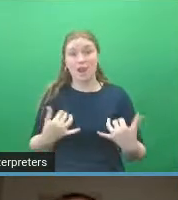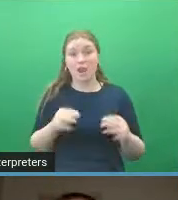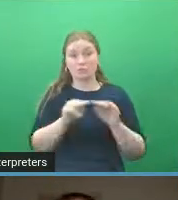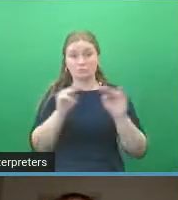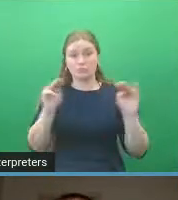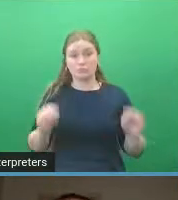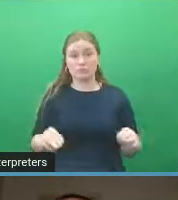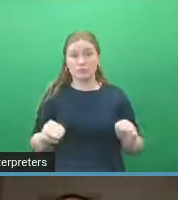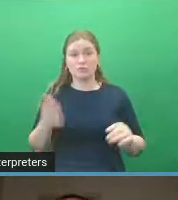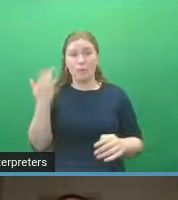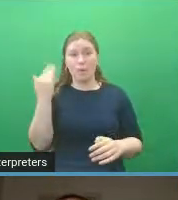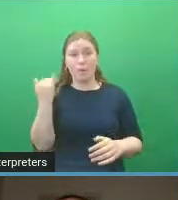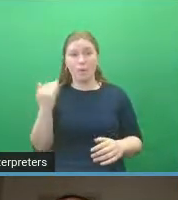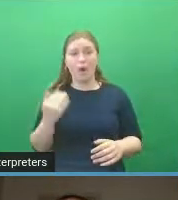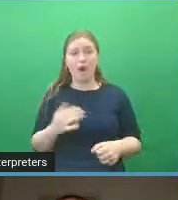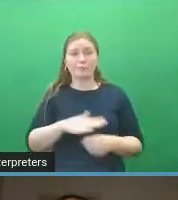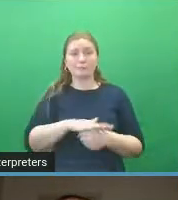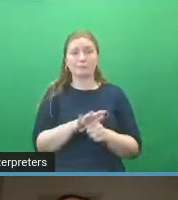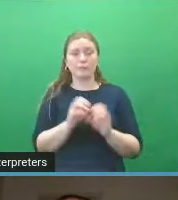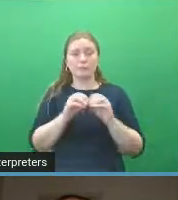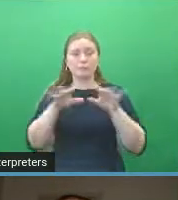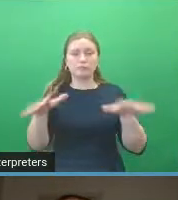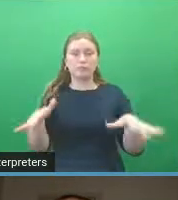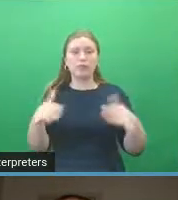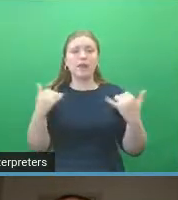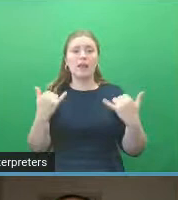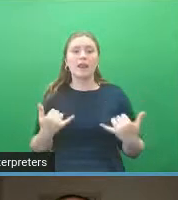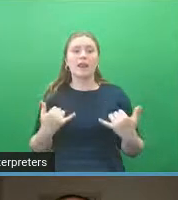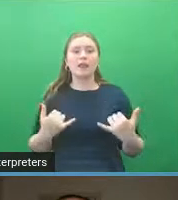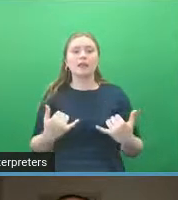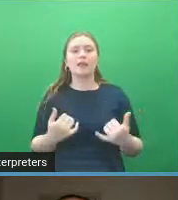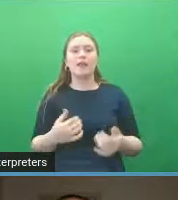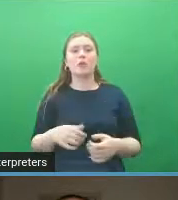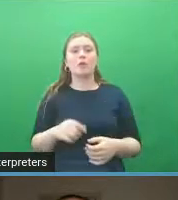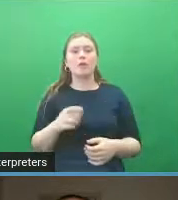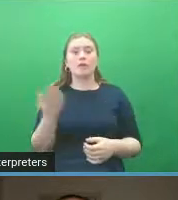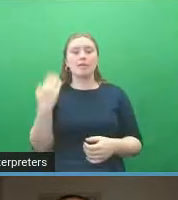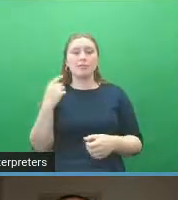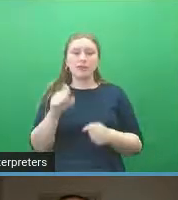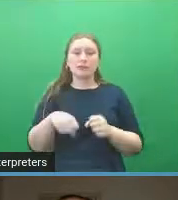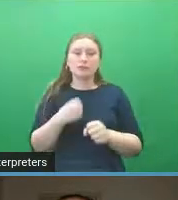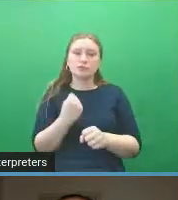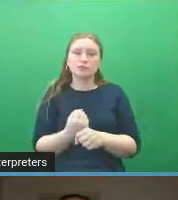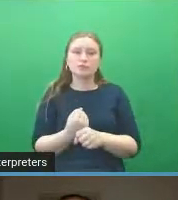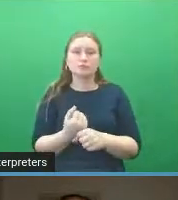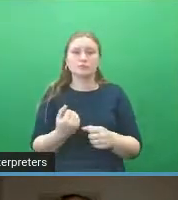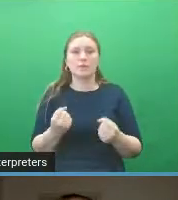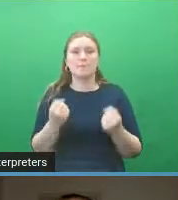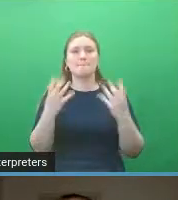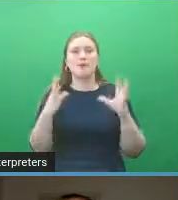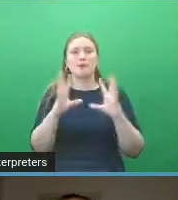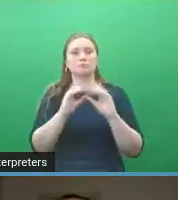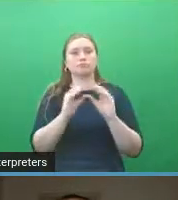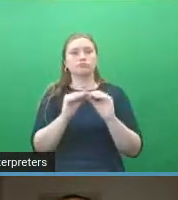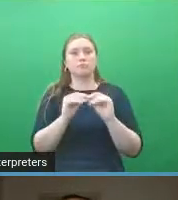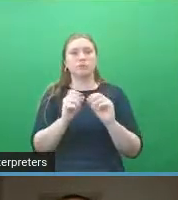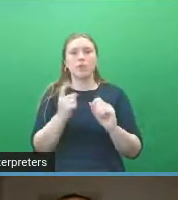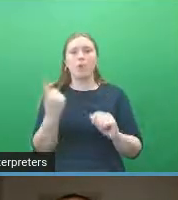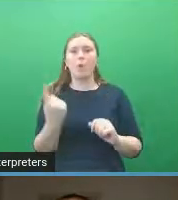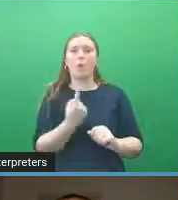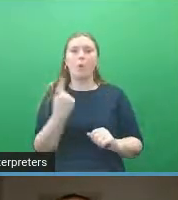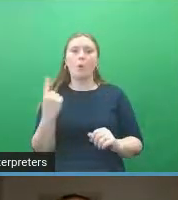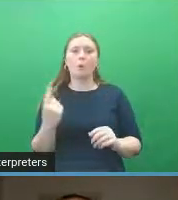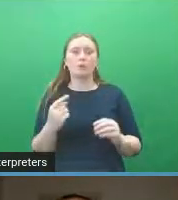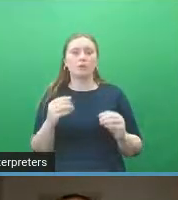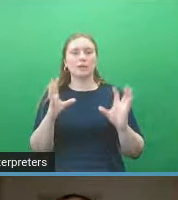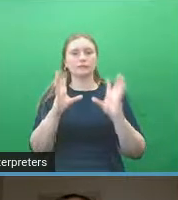by shutdowns, especially those with educational missions. But over the last year, there have been many conferences that have taken place entirely online with